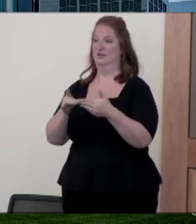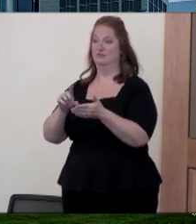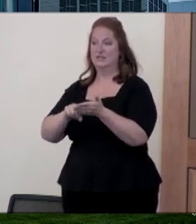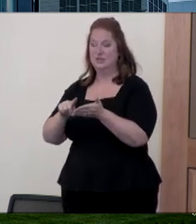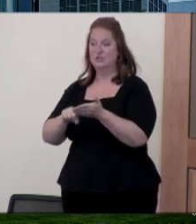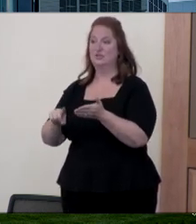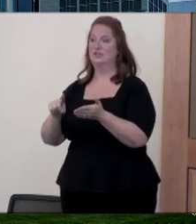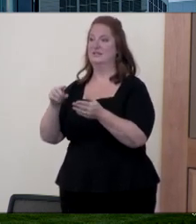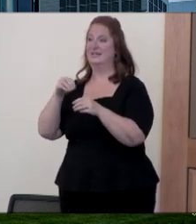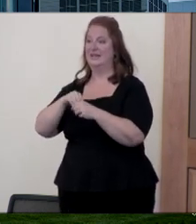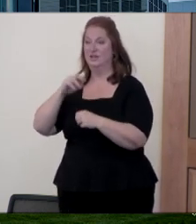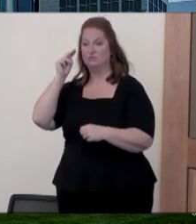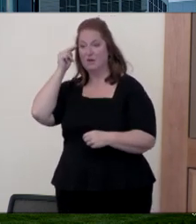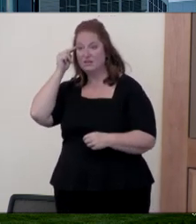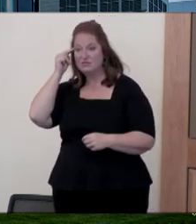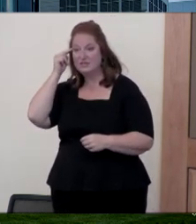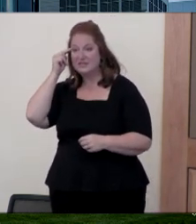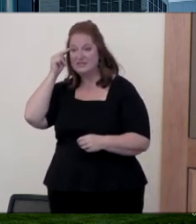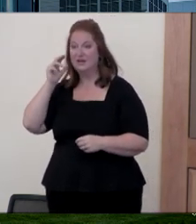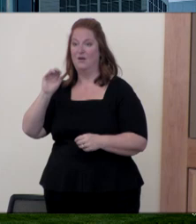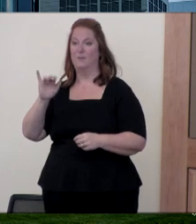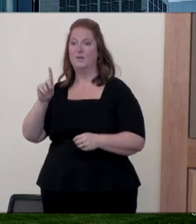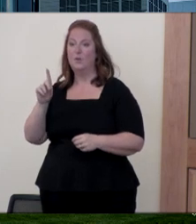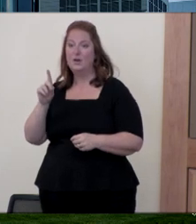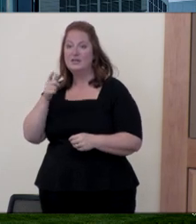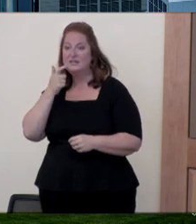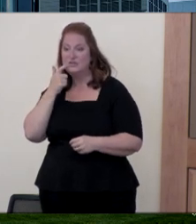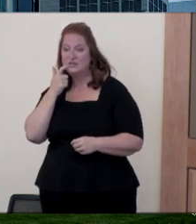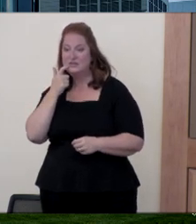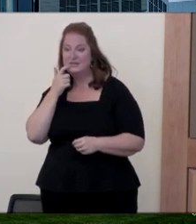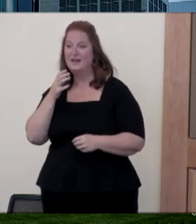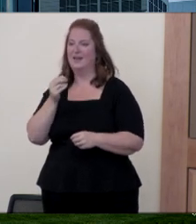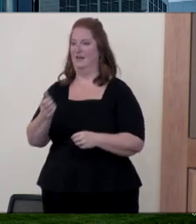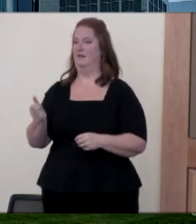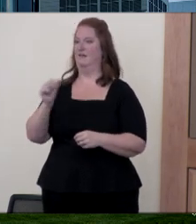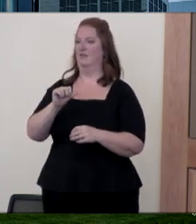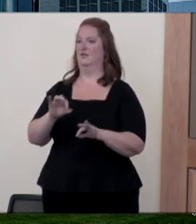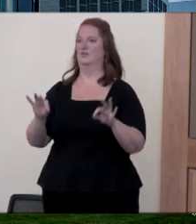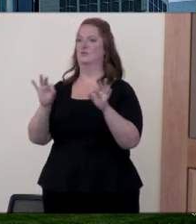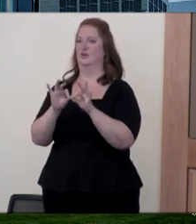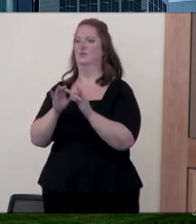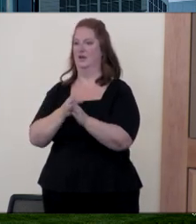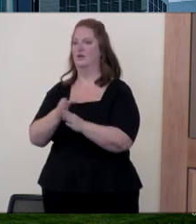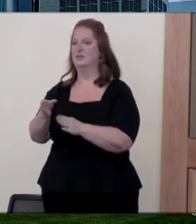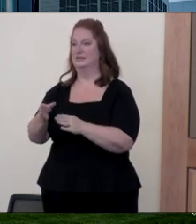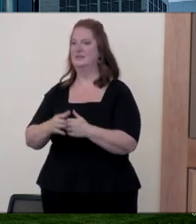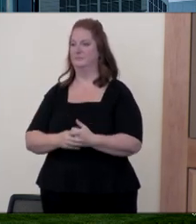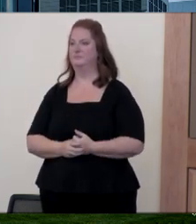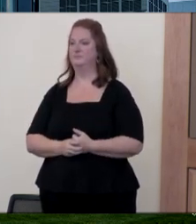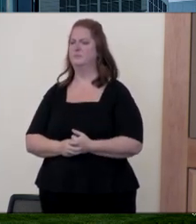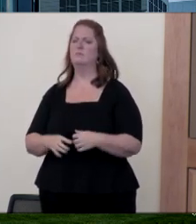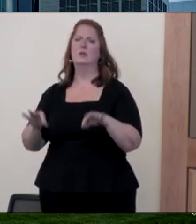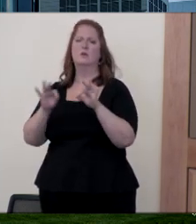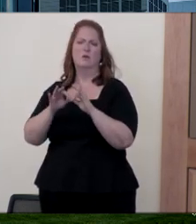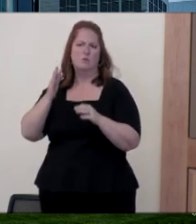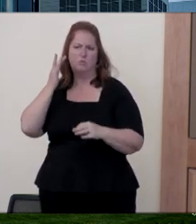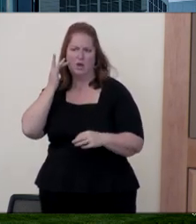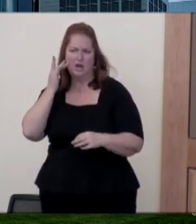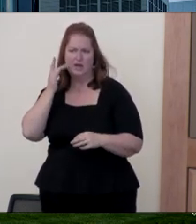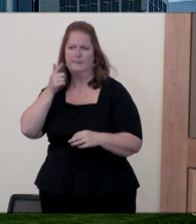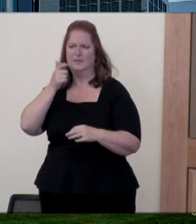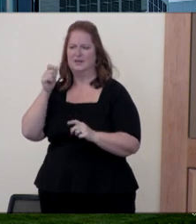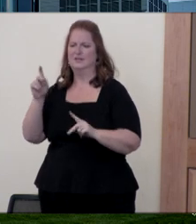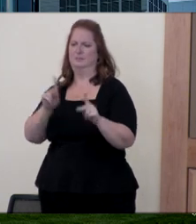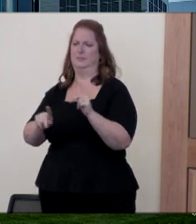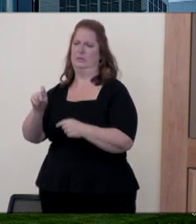in neurology, opioid addiction, and other critical areas. Critical because they're critical to